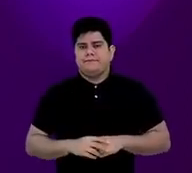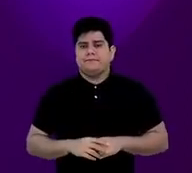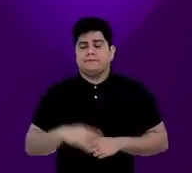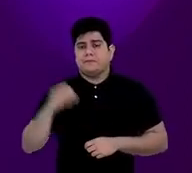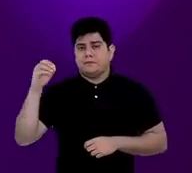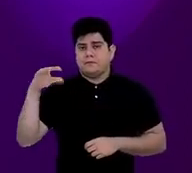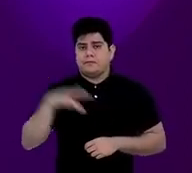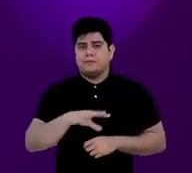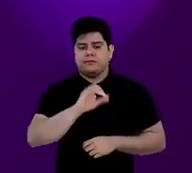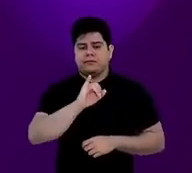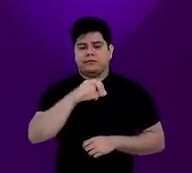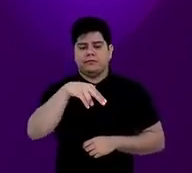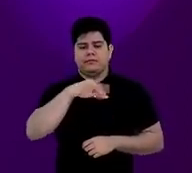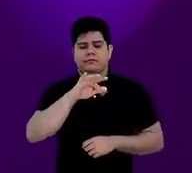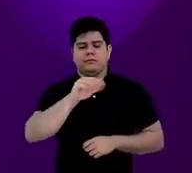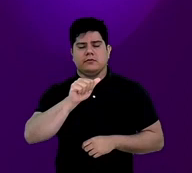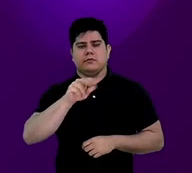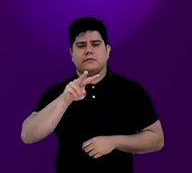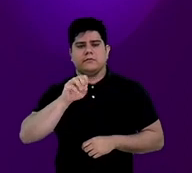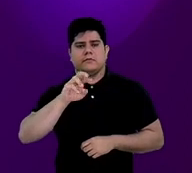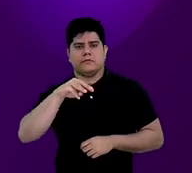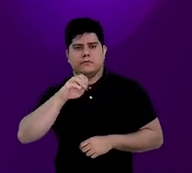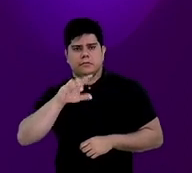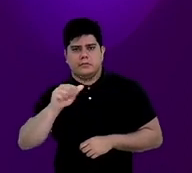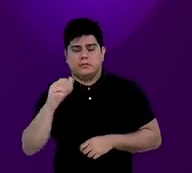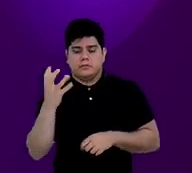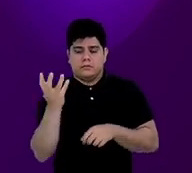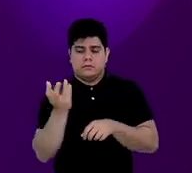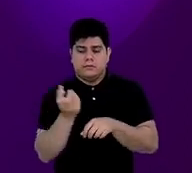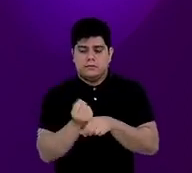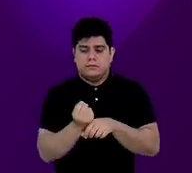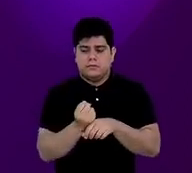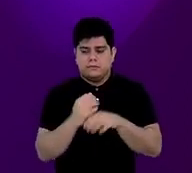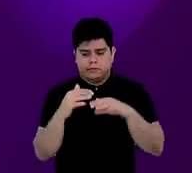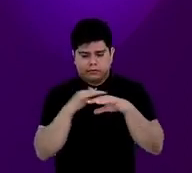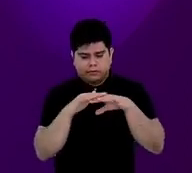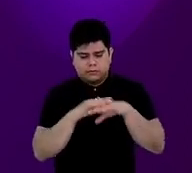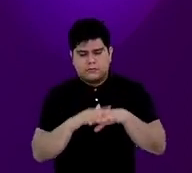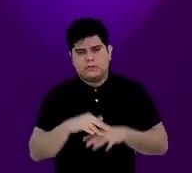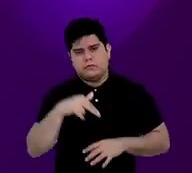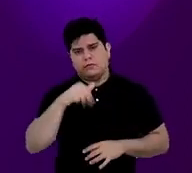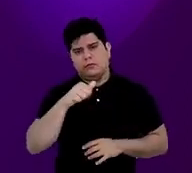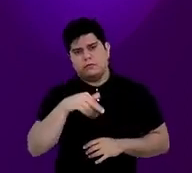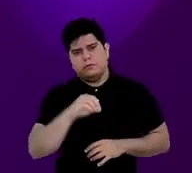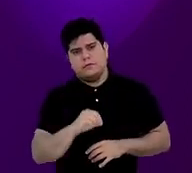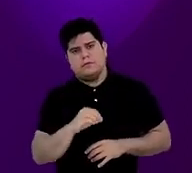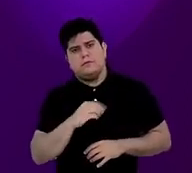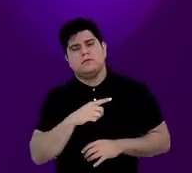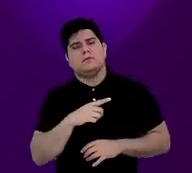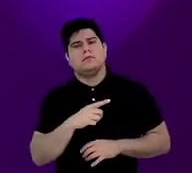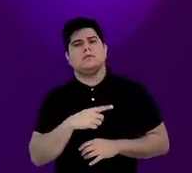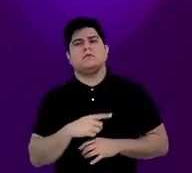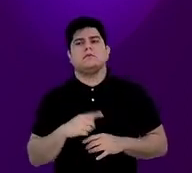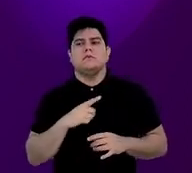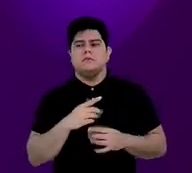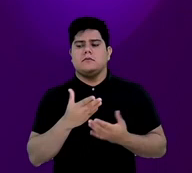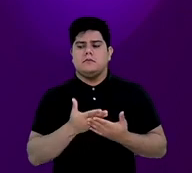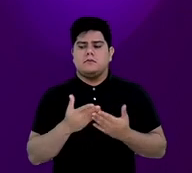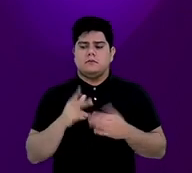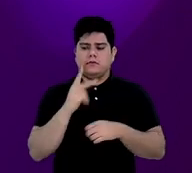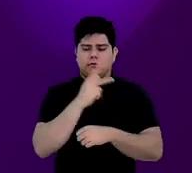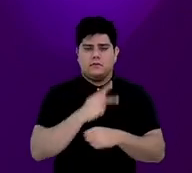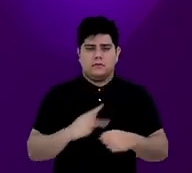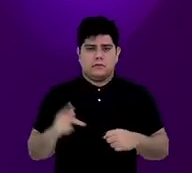by nanostructured water. You get a conformational change in the protein due to